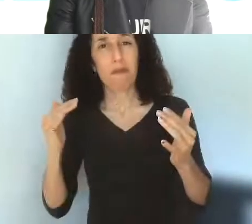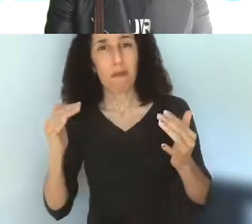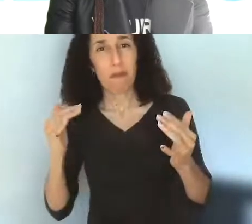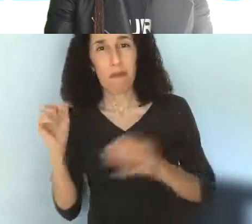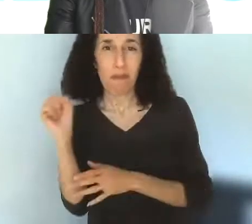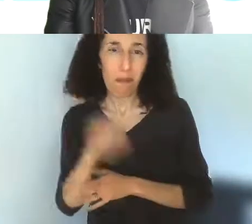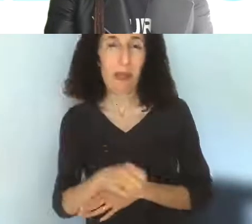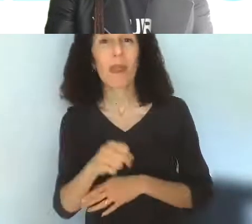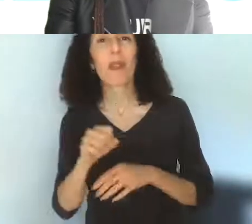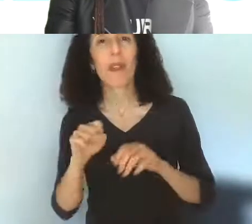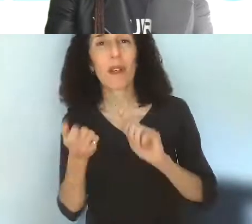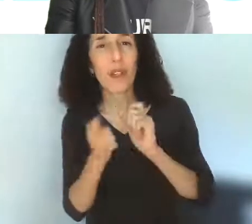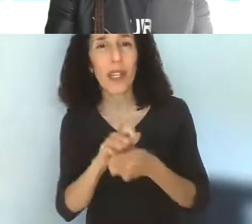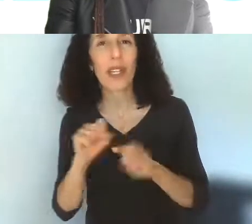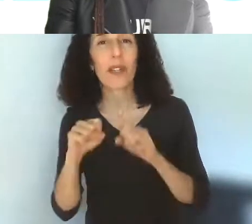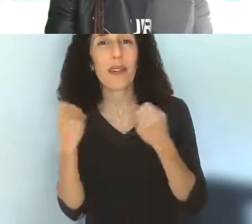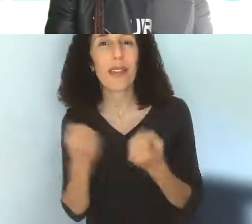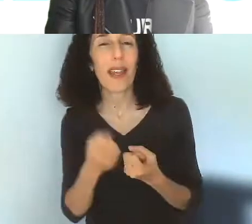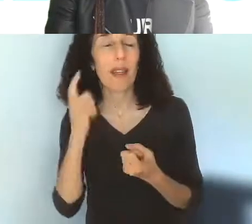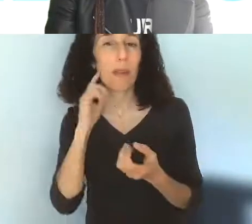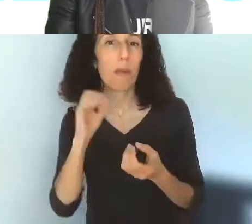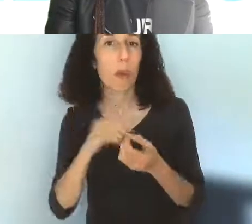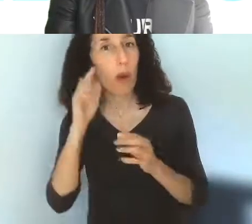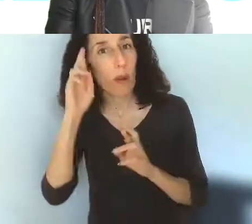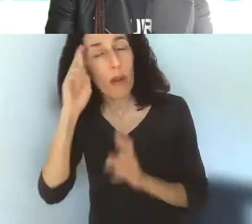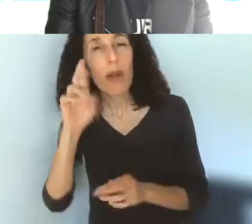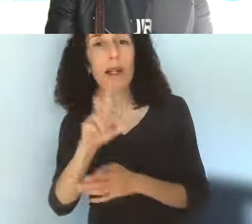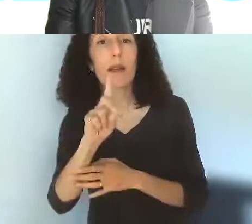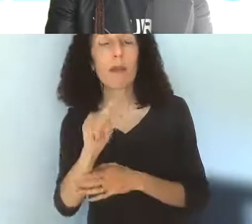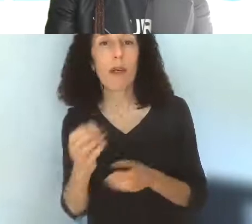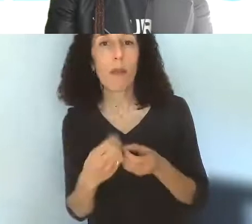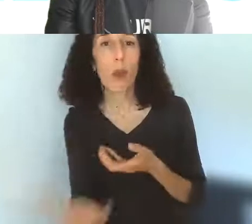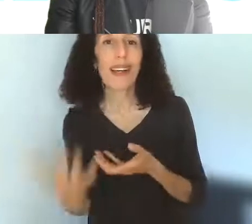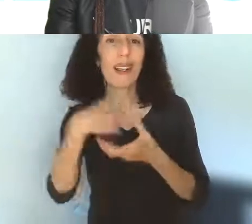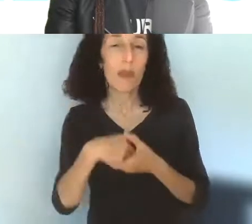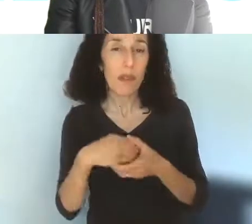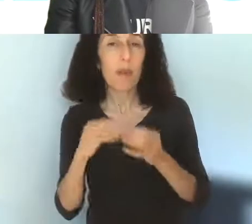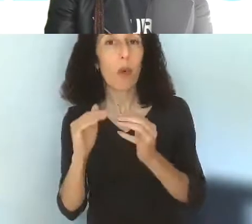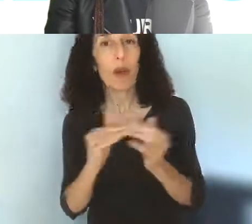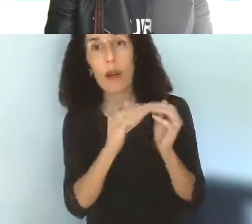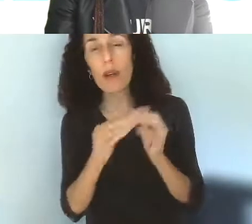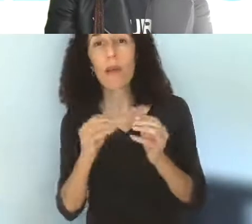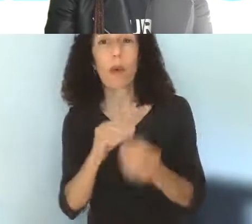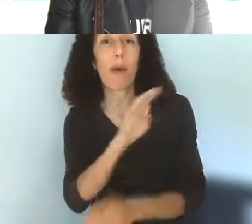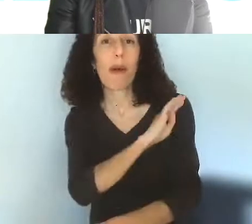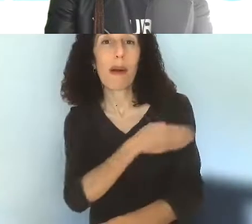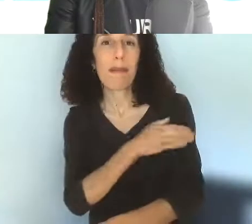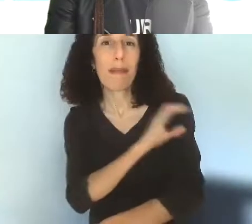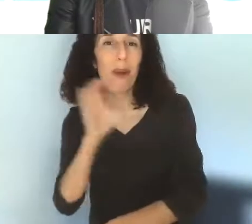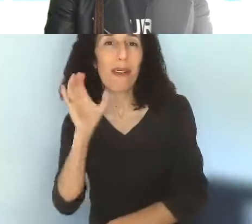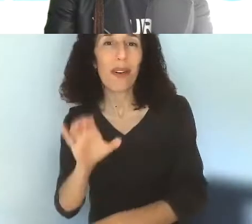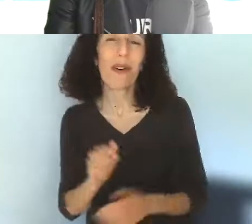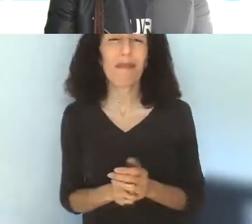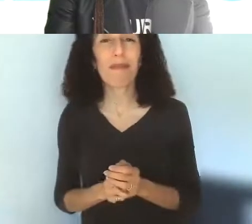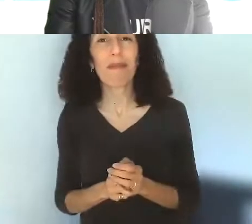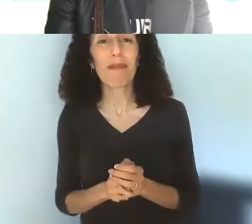to be more accessible and inclusive and just more powerful in this moment. So again,